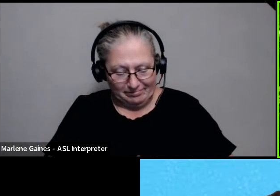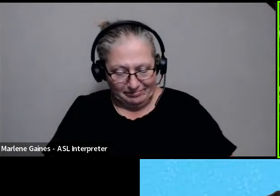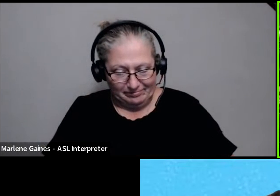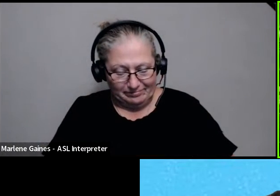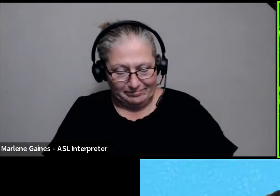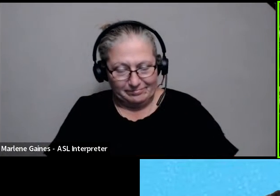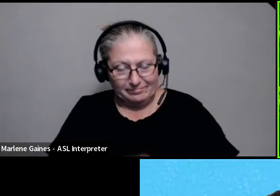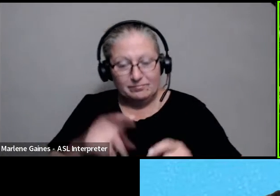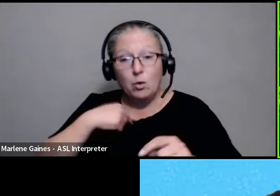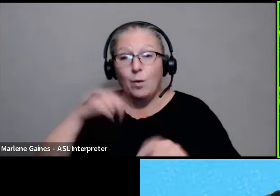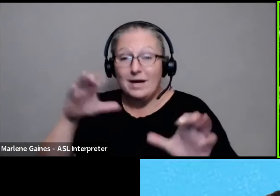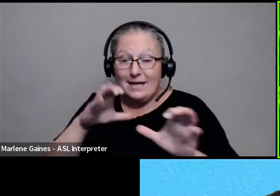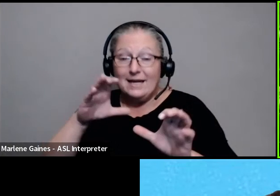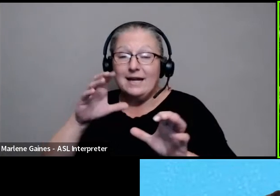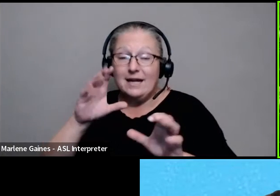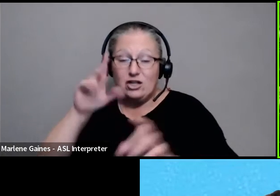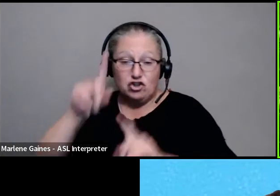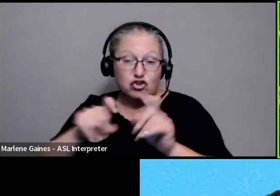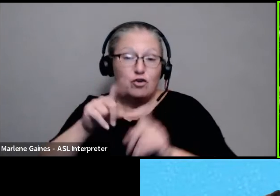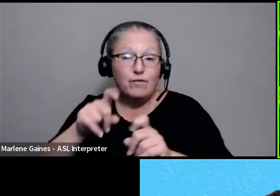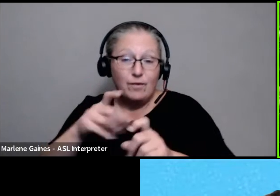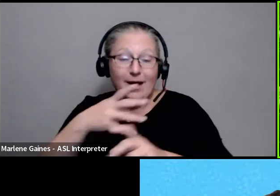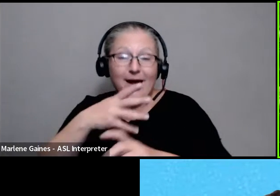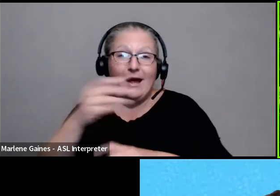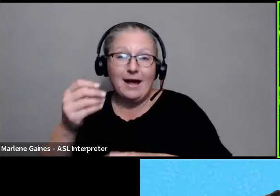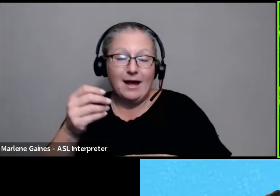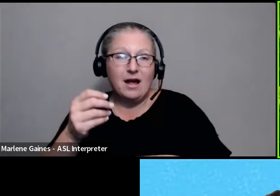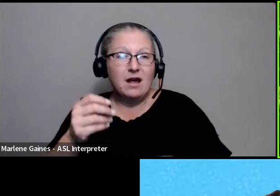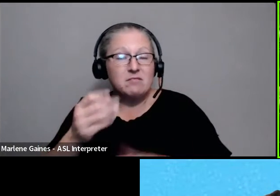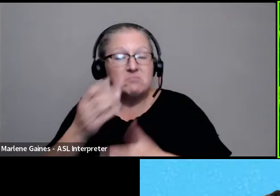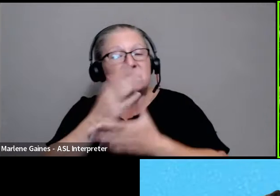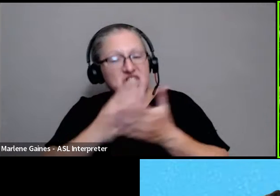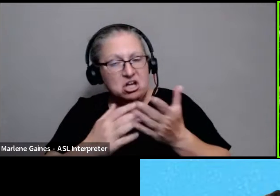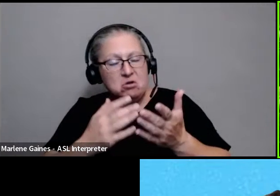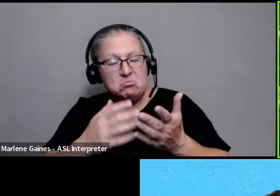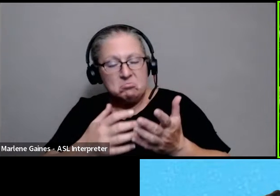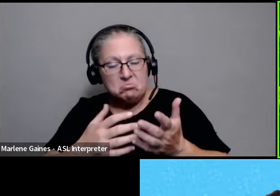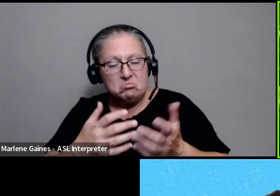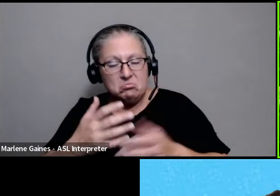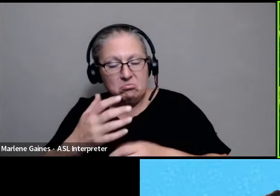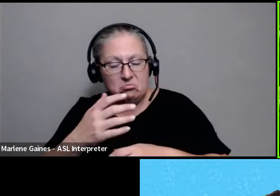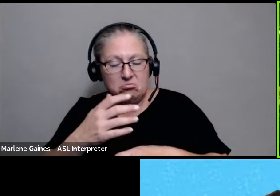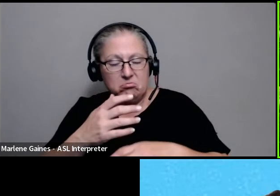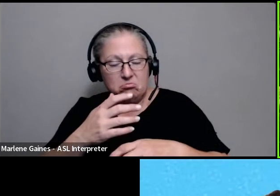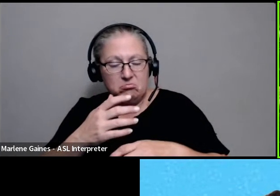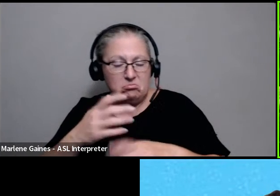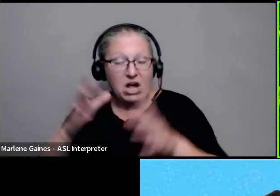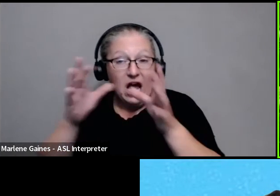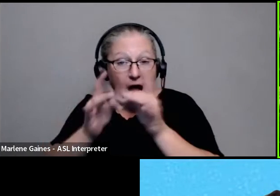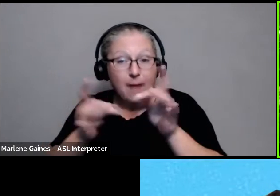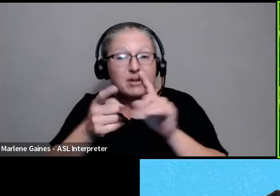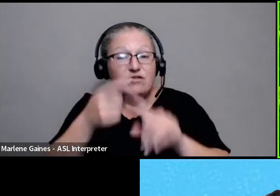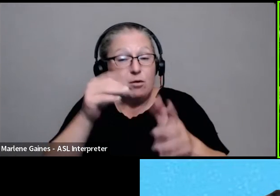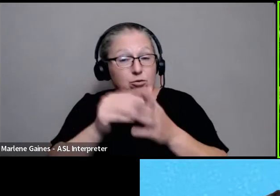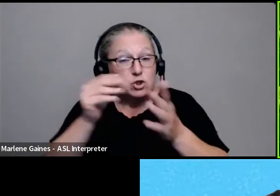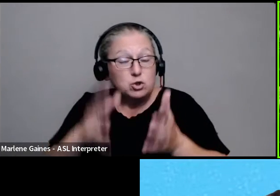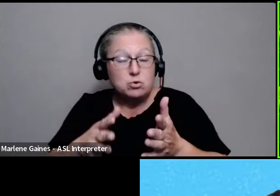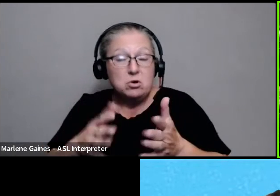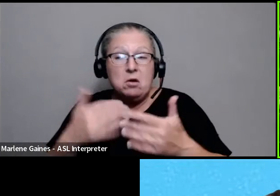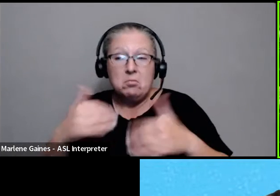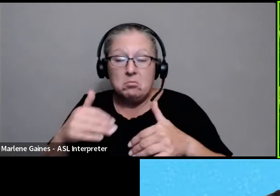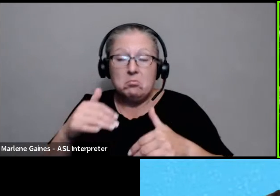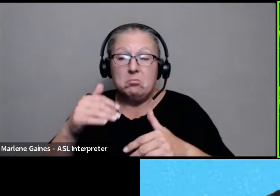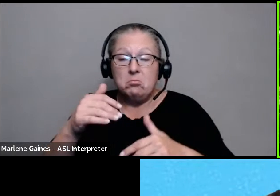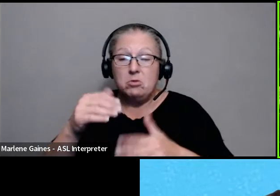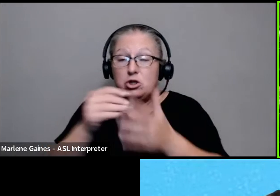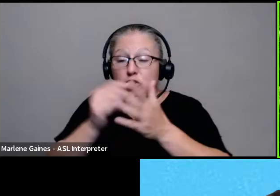But we did do the survey and, there were some pretty insightful, comments coming from students that they probably